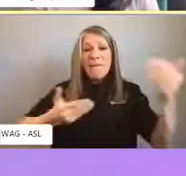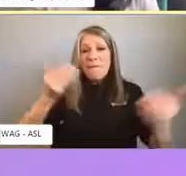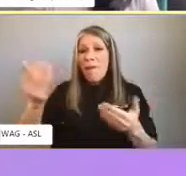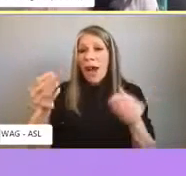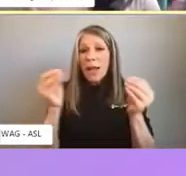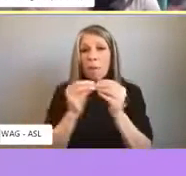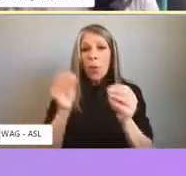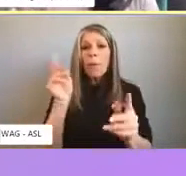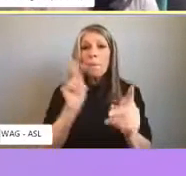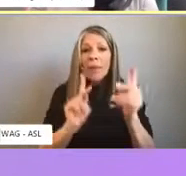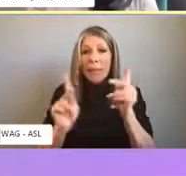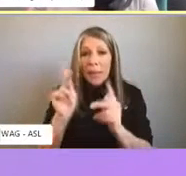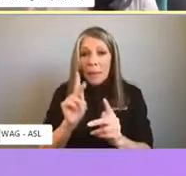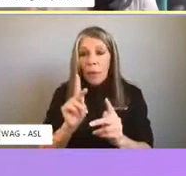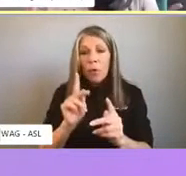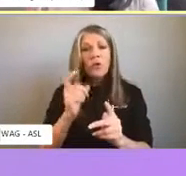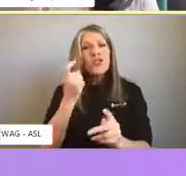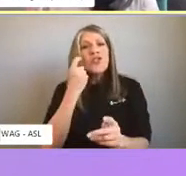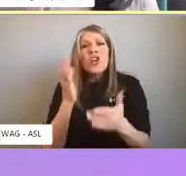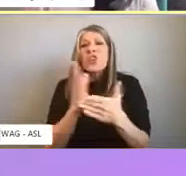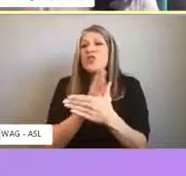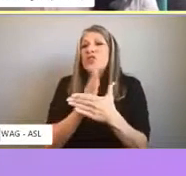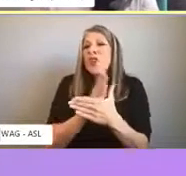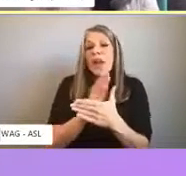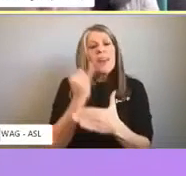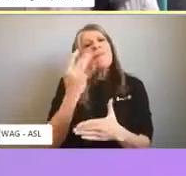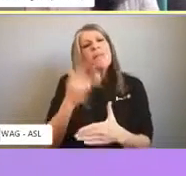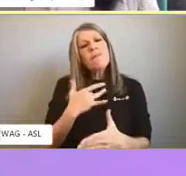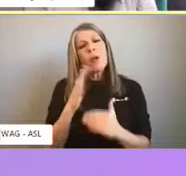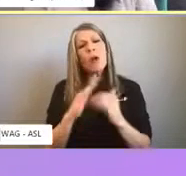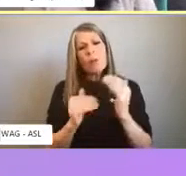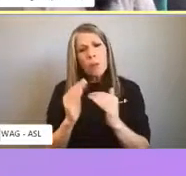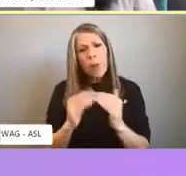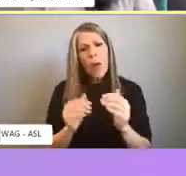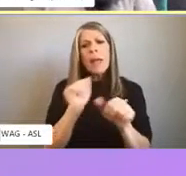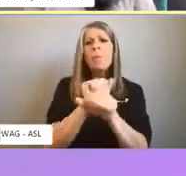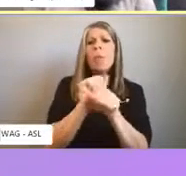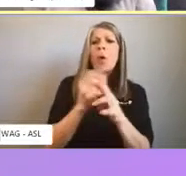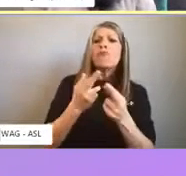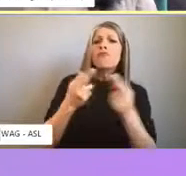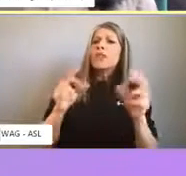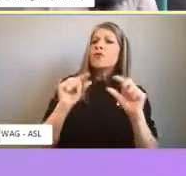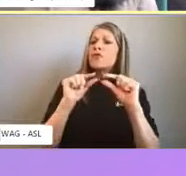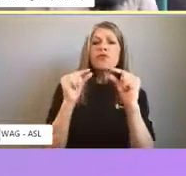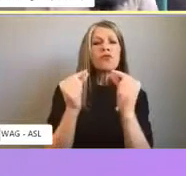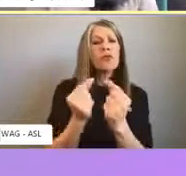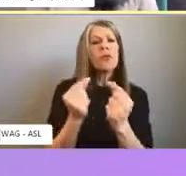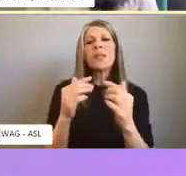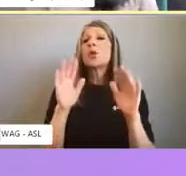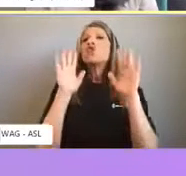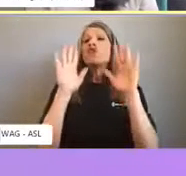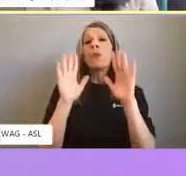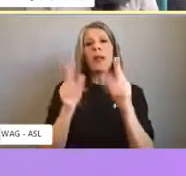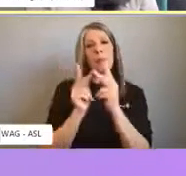people to just share theirs if they're comfortable. And an employee resource group is a great place to ask.